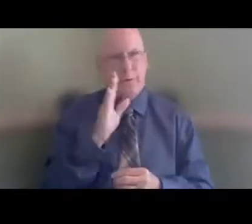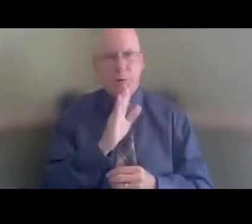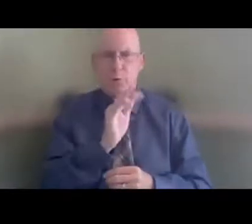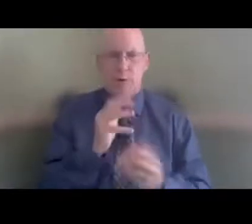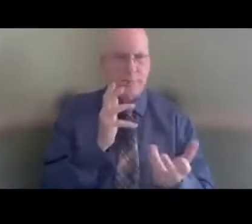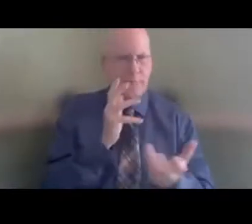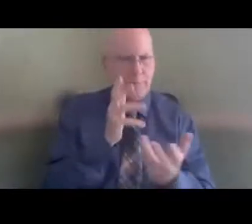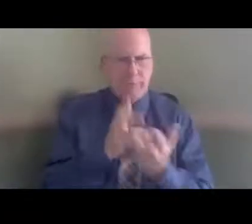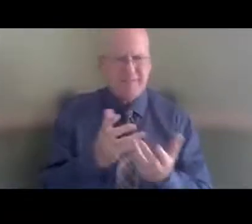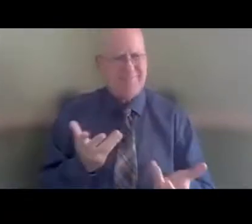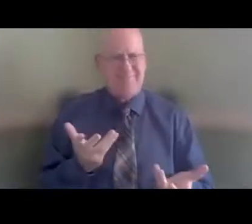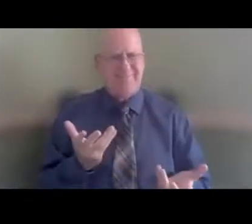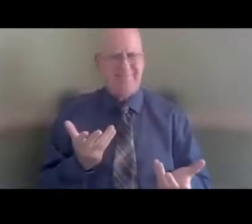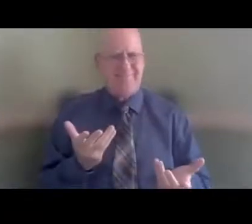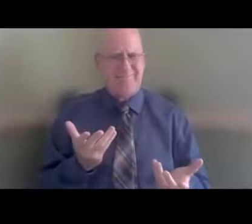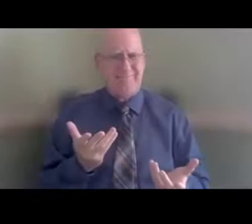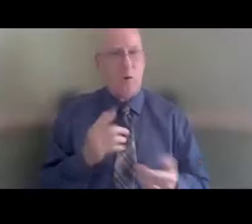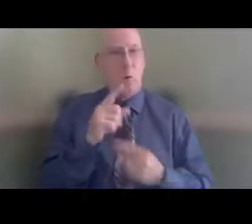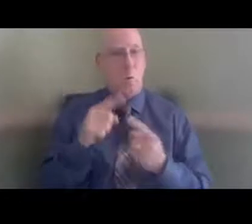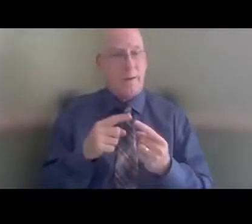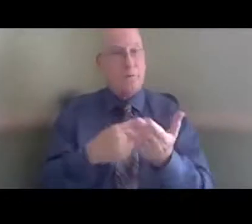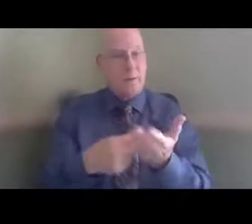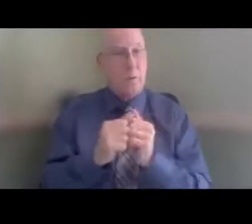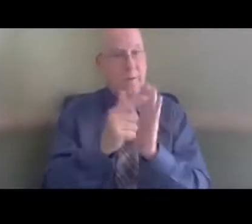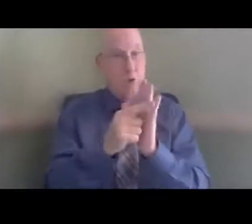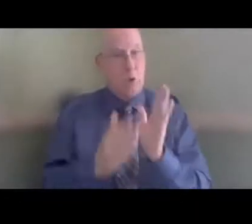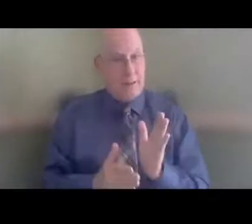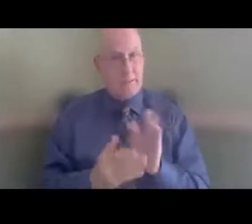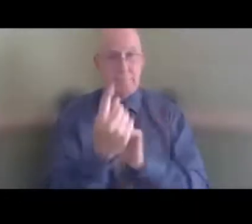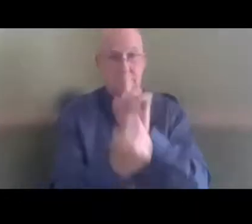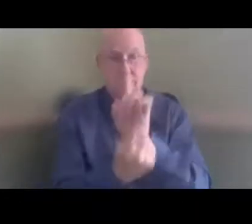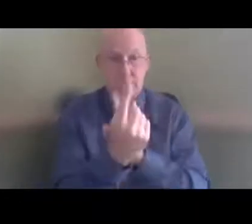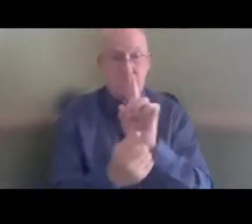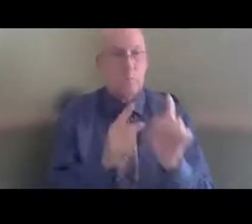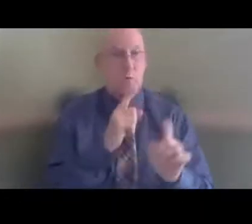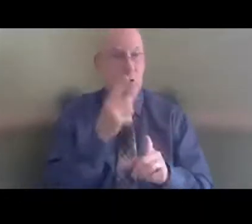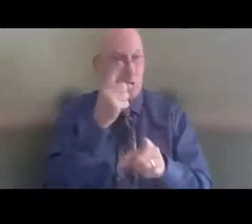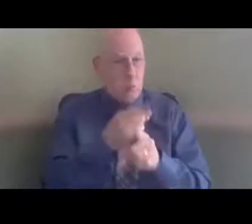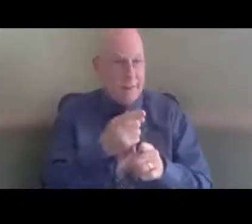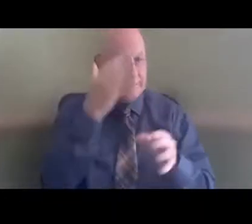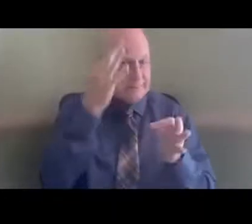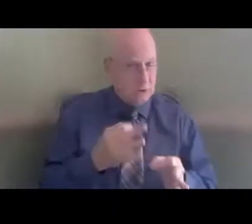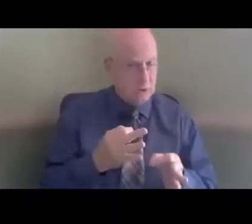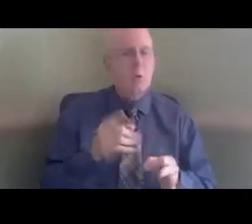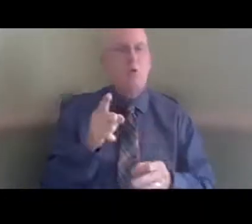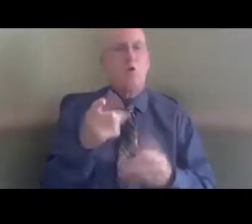in, so that when you go to have that conversation with an attorney and make sure you're on the right path, you're better